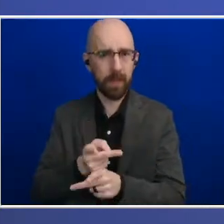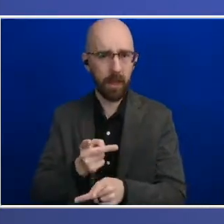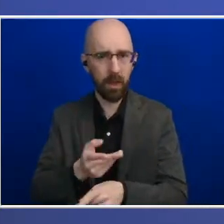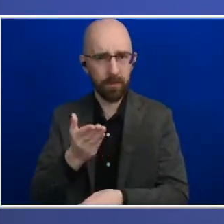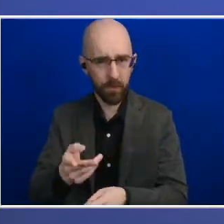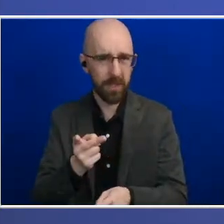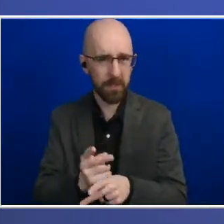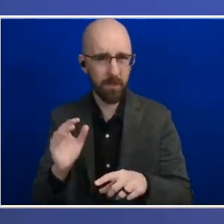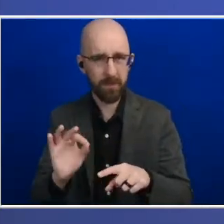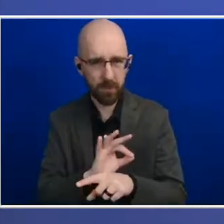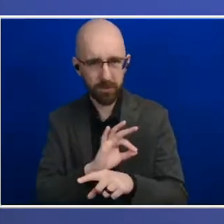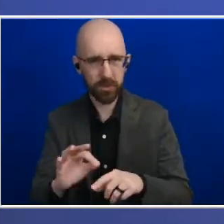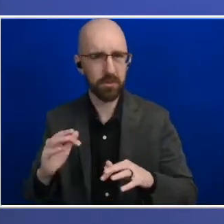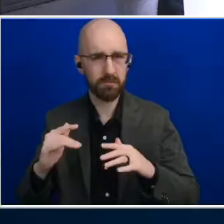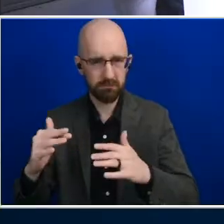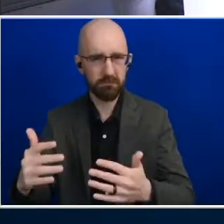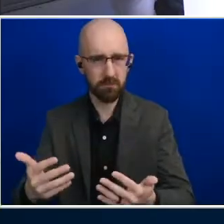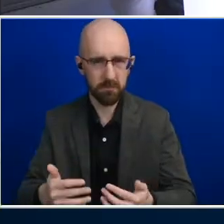you get older.